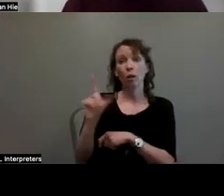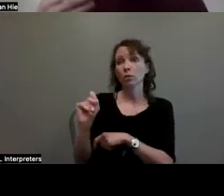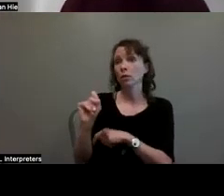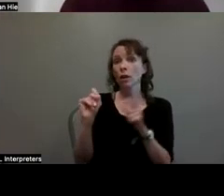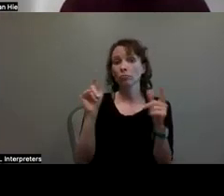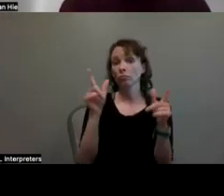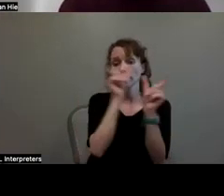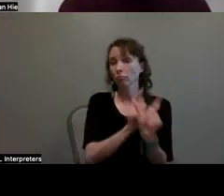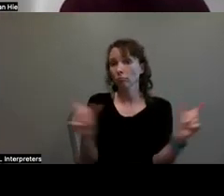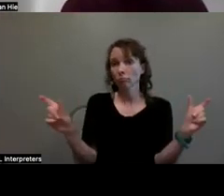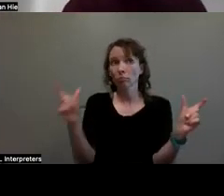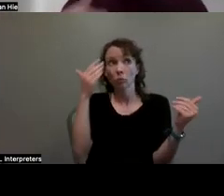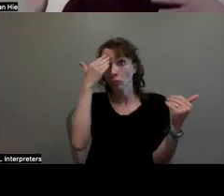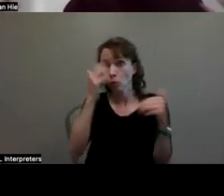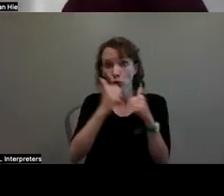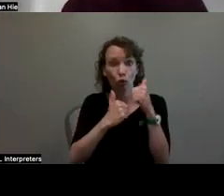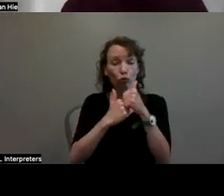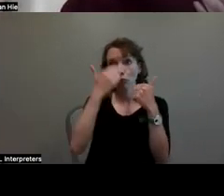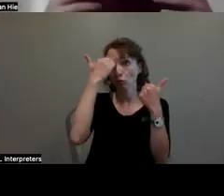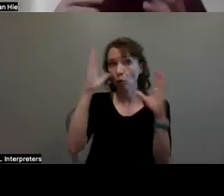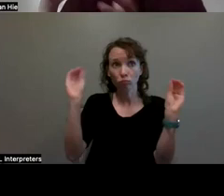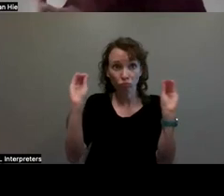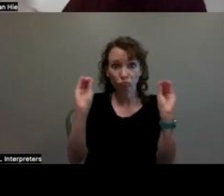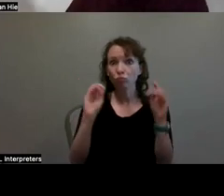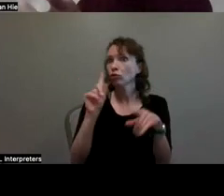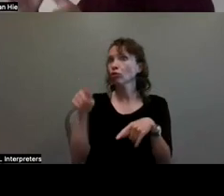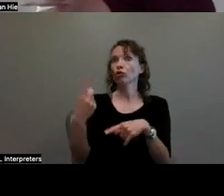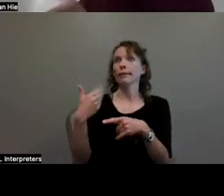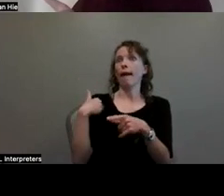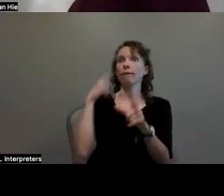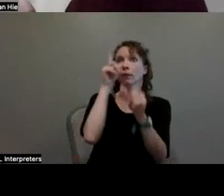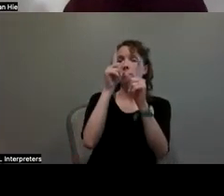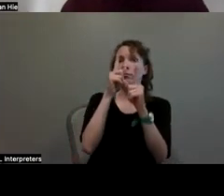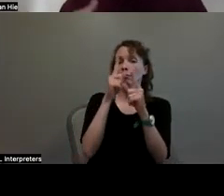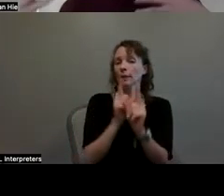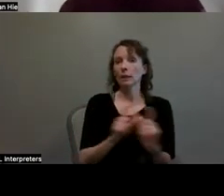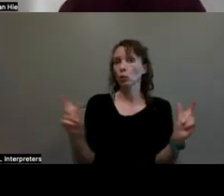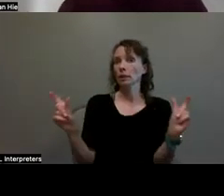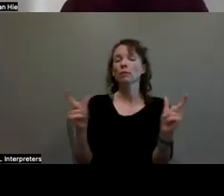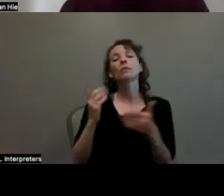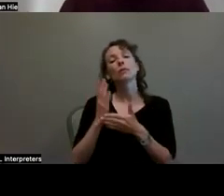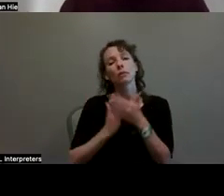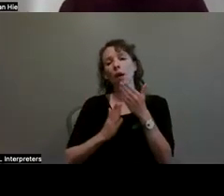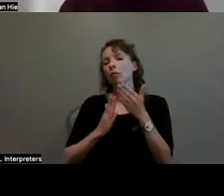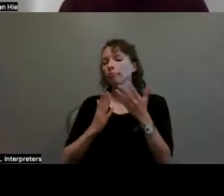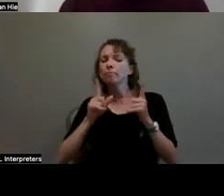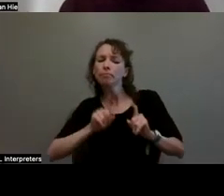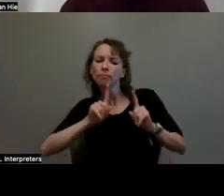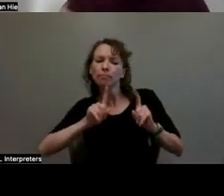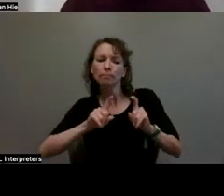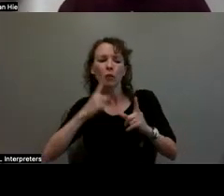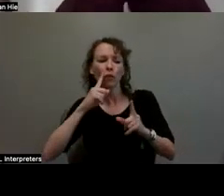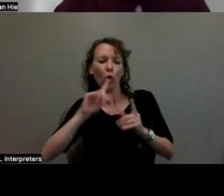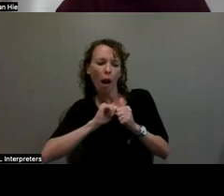don't even know the structure or anything like that. You just have a sequence and some experimental method for assaying that